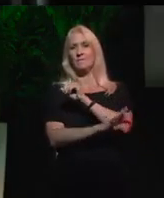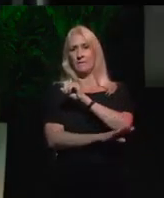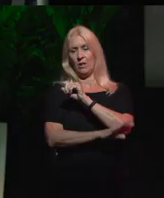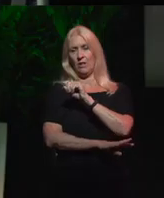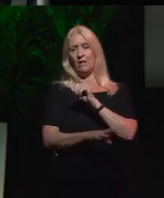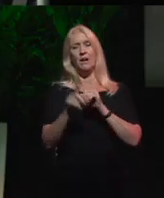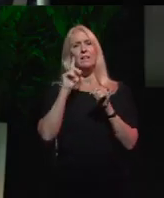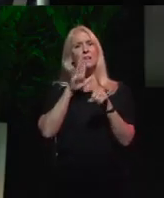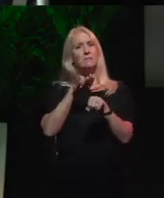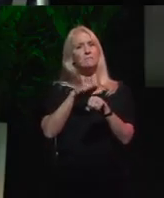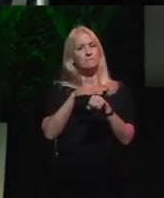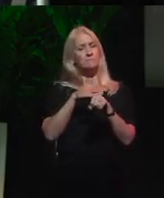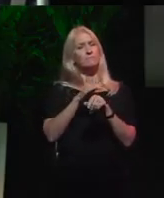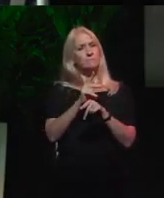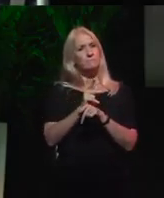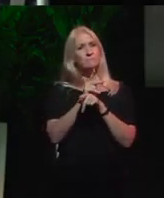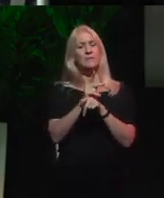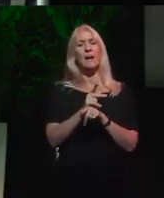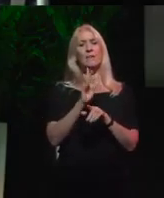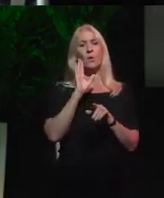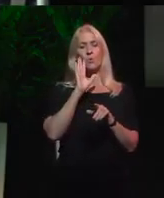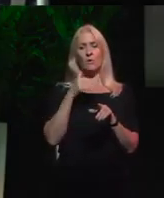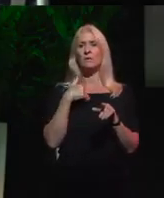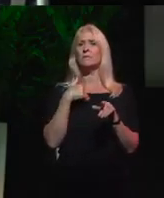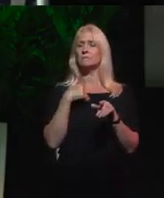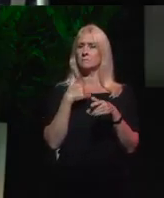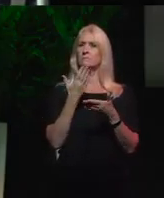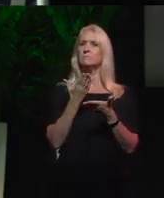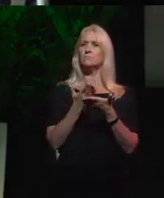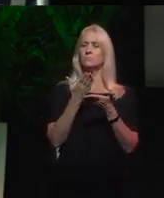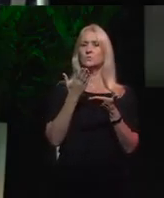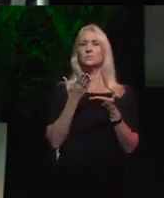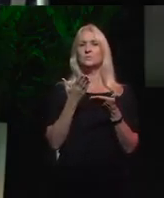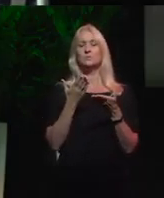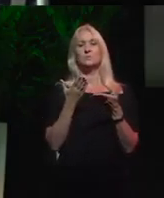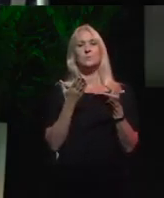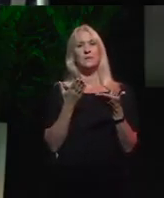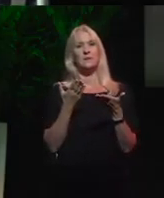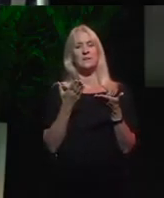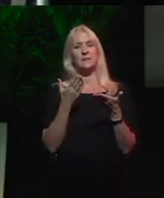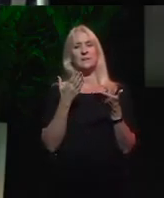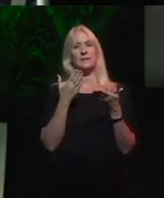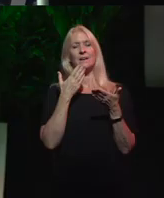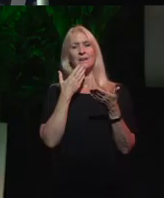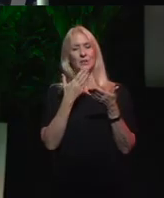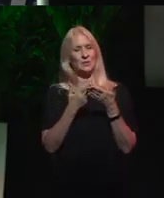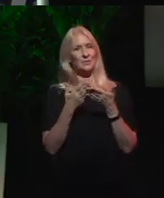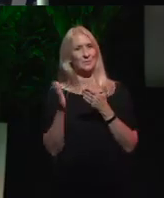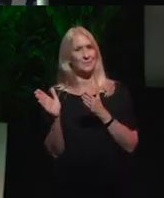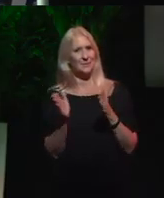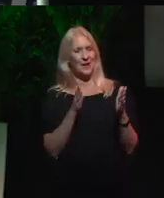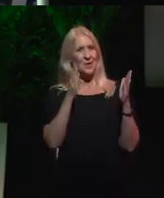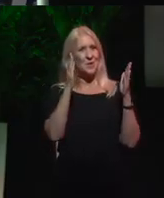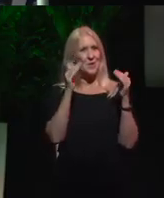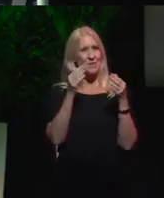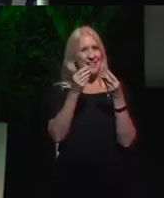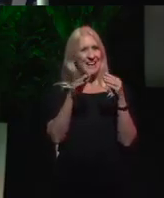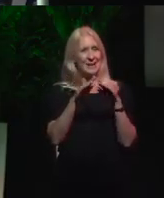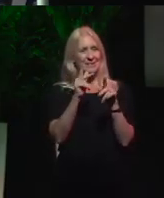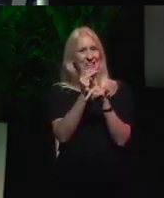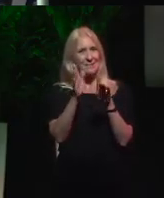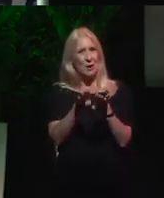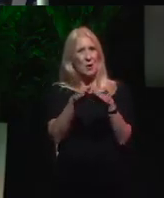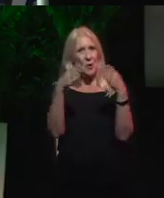our caution will prove to have been well-founded. Our hope is that our campuses will be able to remain open and